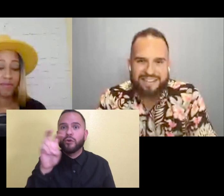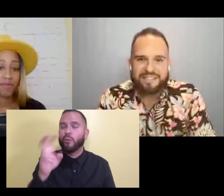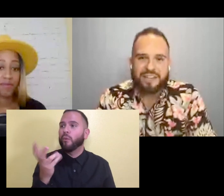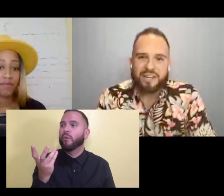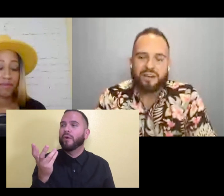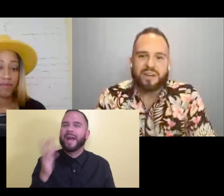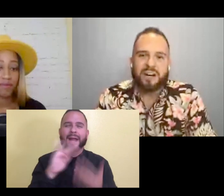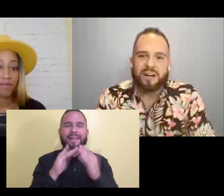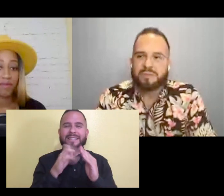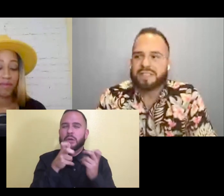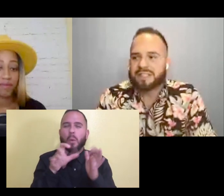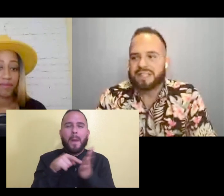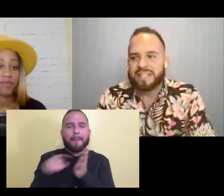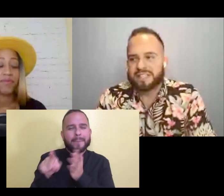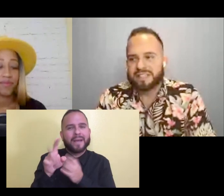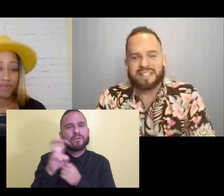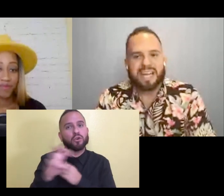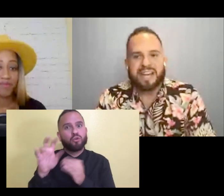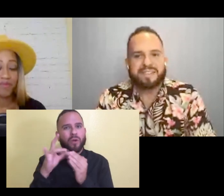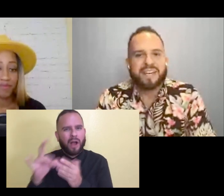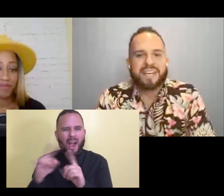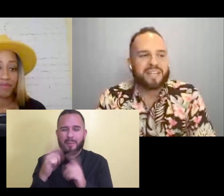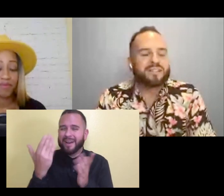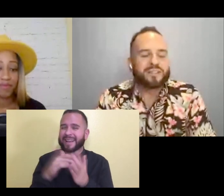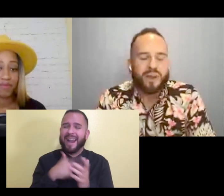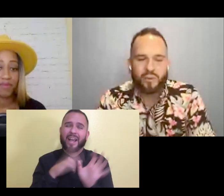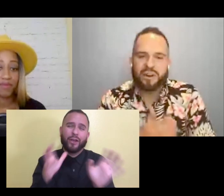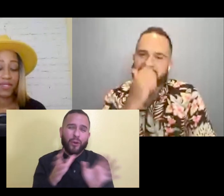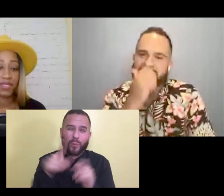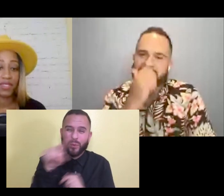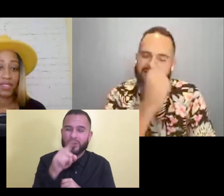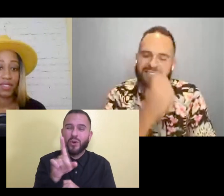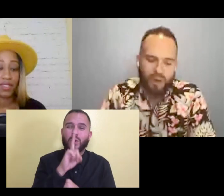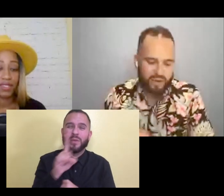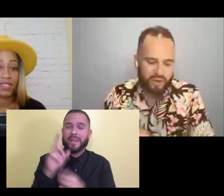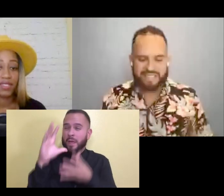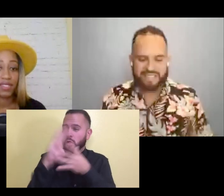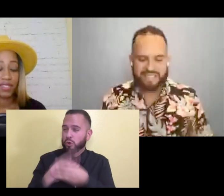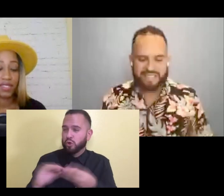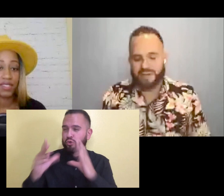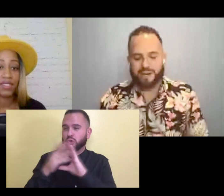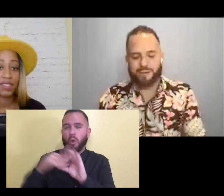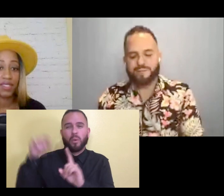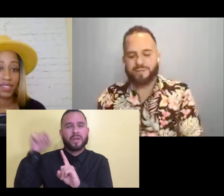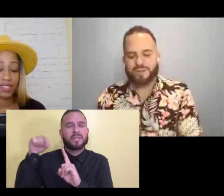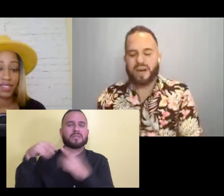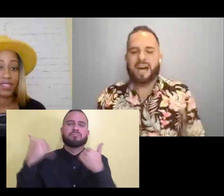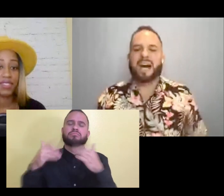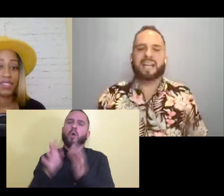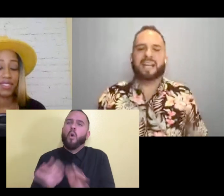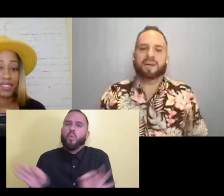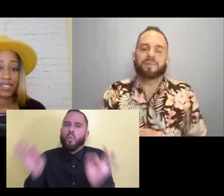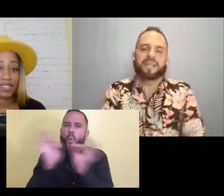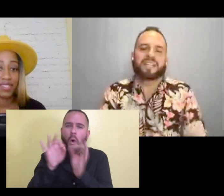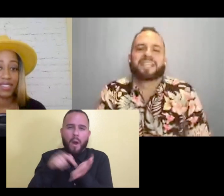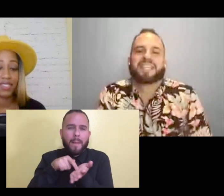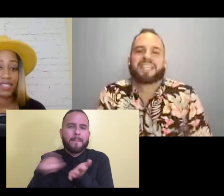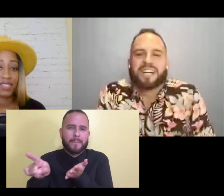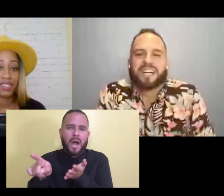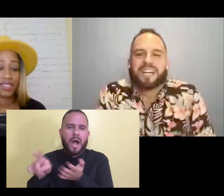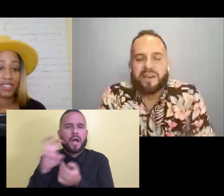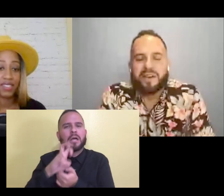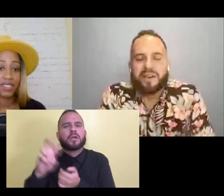to life, these destinations to life, is so worth it. It's so worth it, So I highly recommend